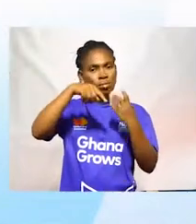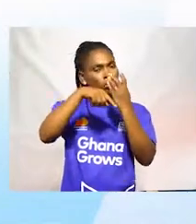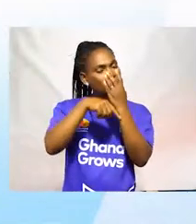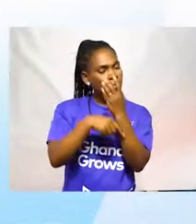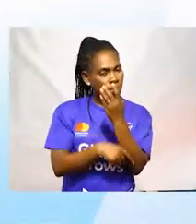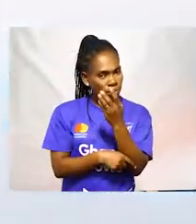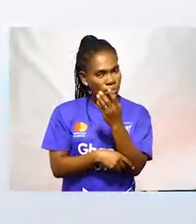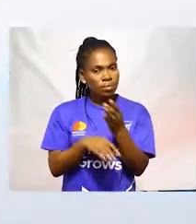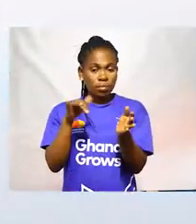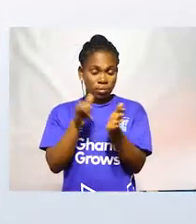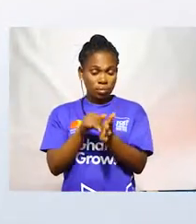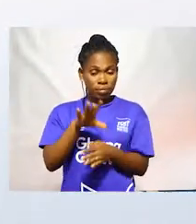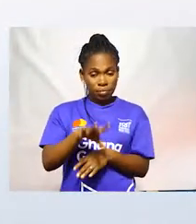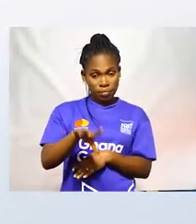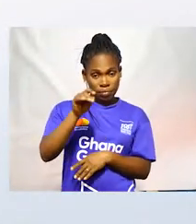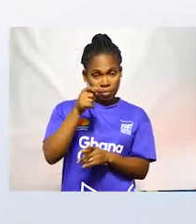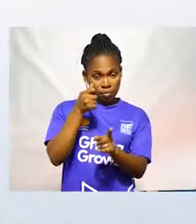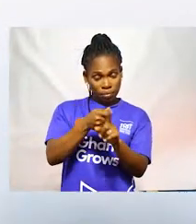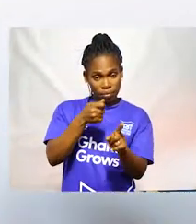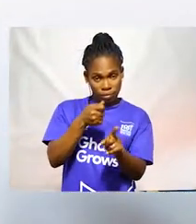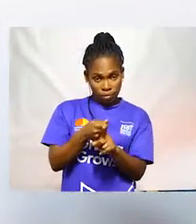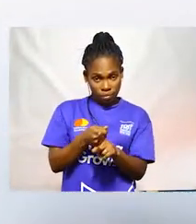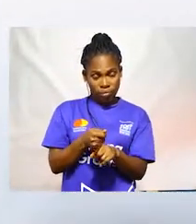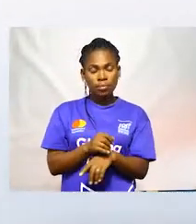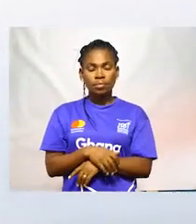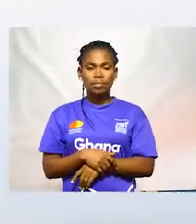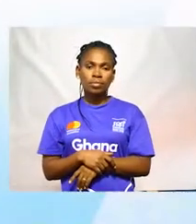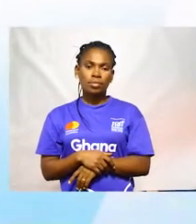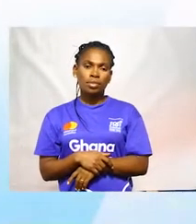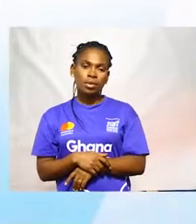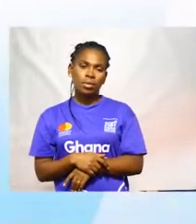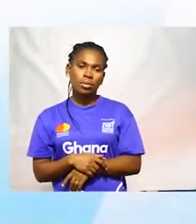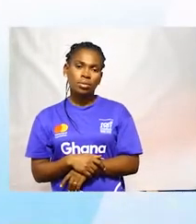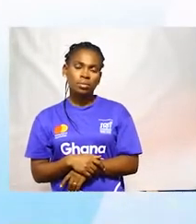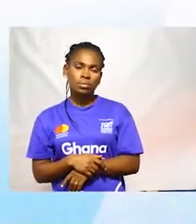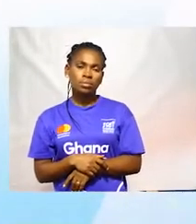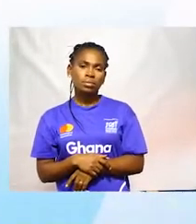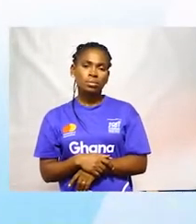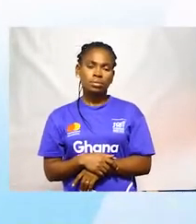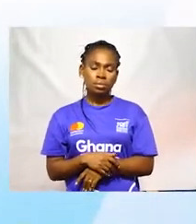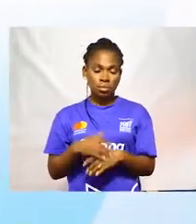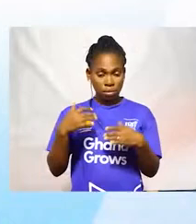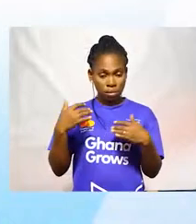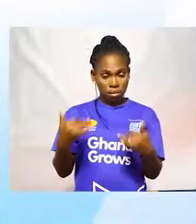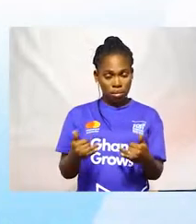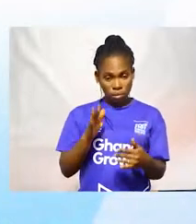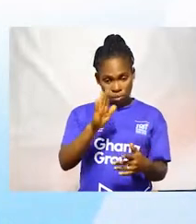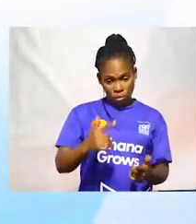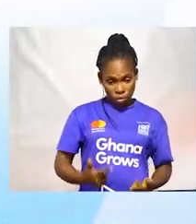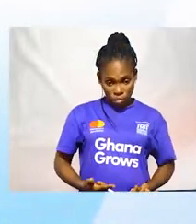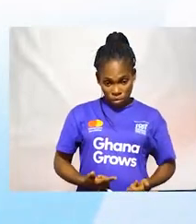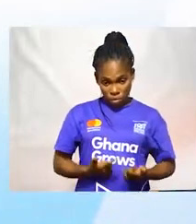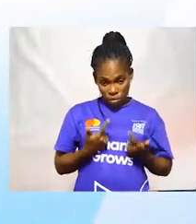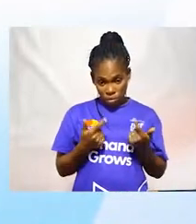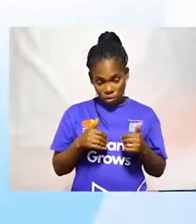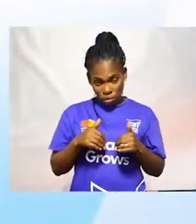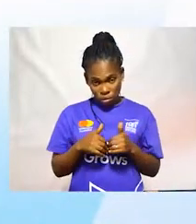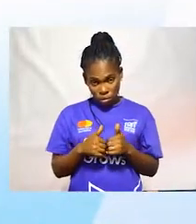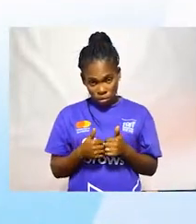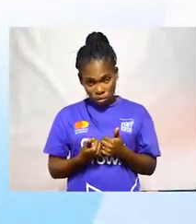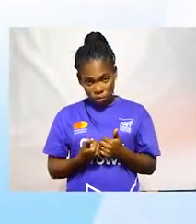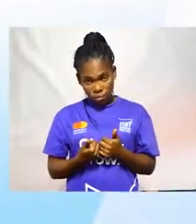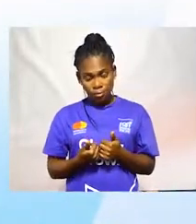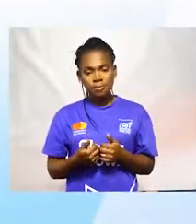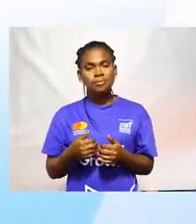that is about finding yourself. So back to our story about finding yourself. So the seasons of your life when you seem to have